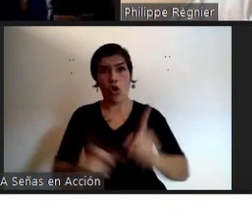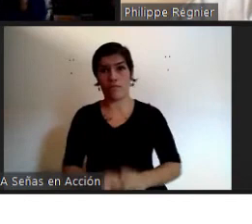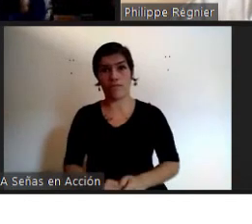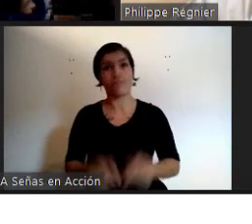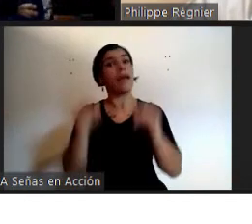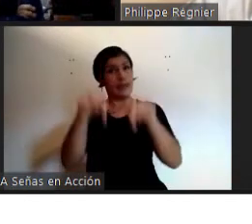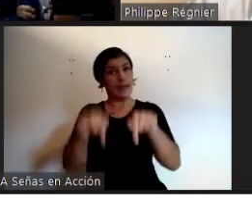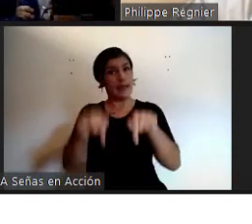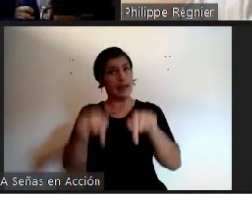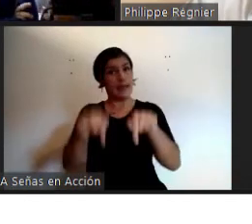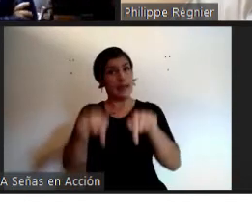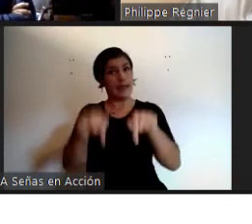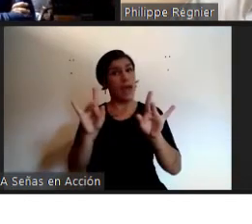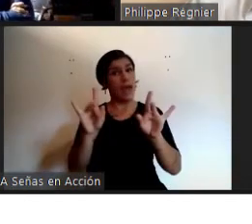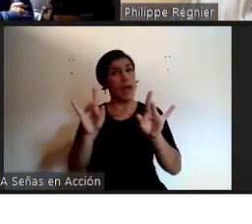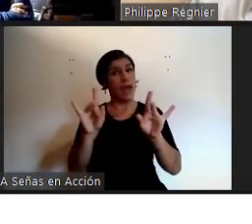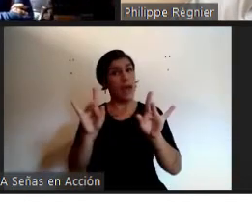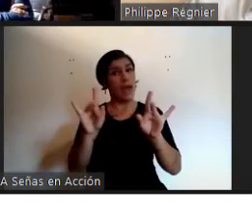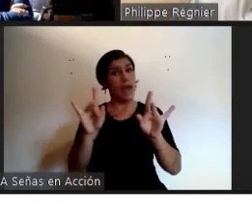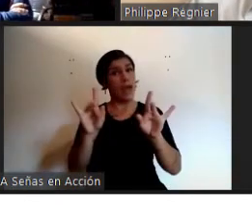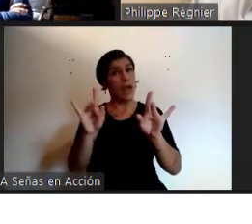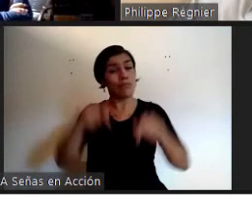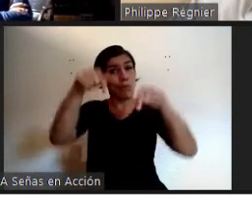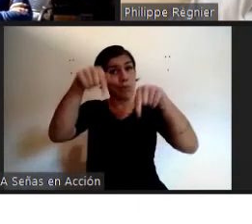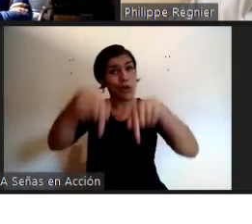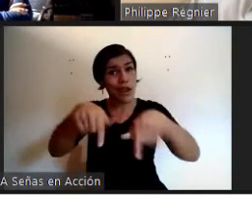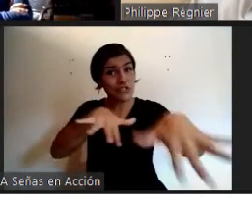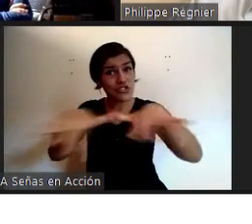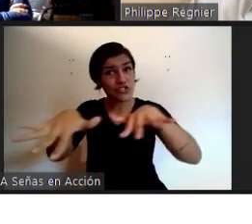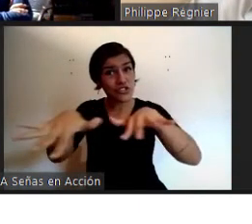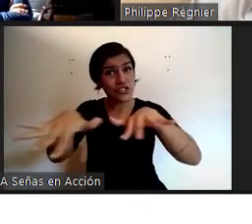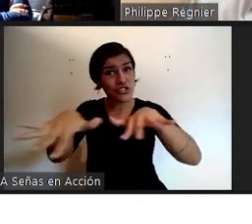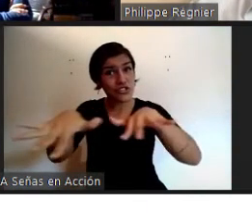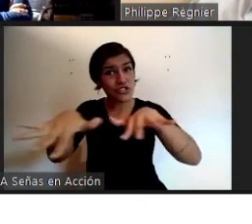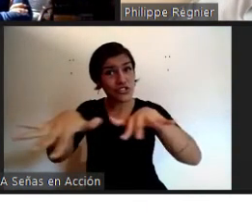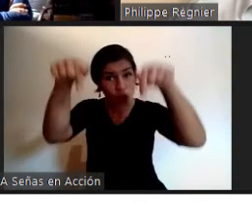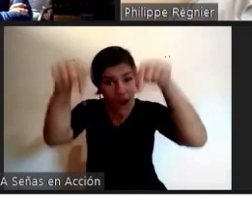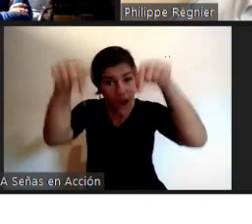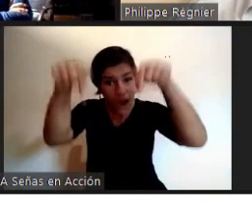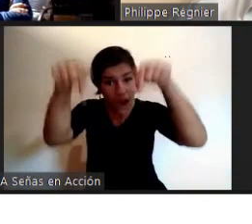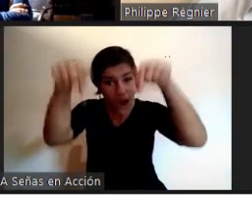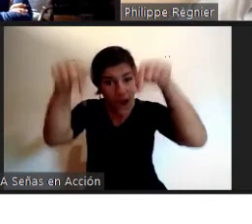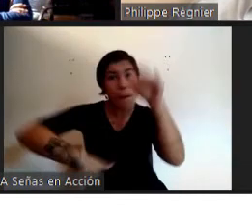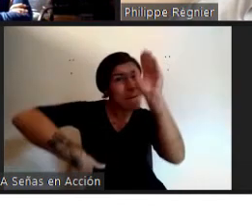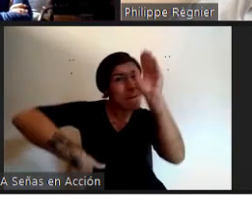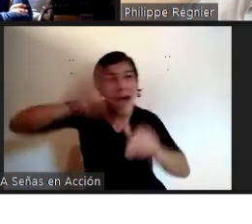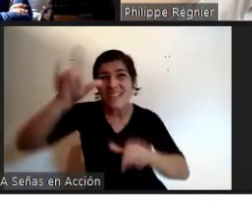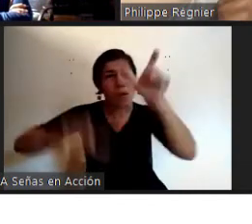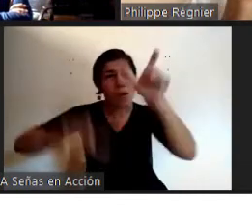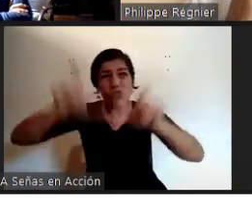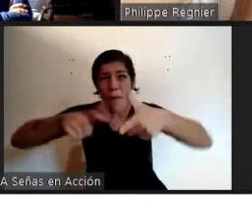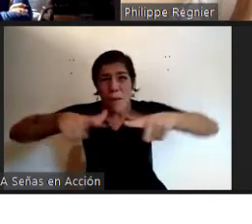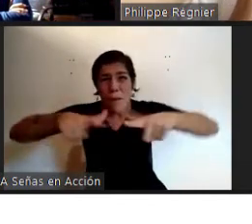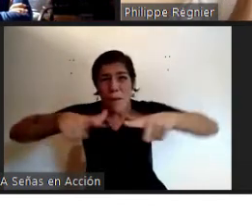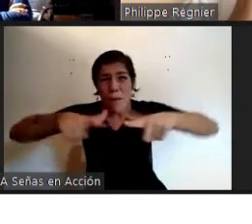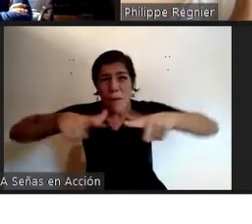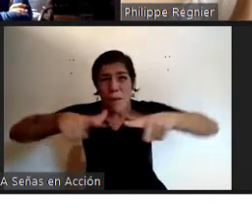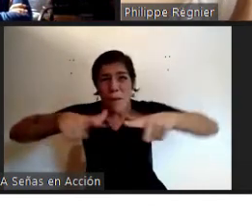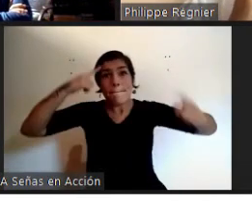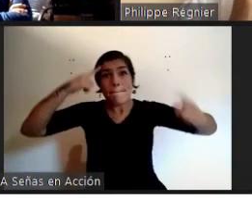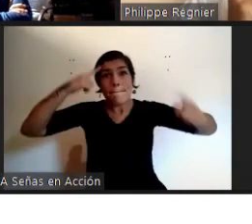limit. A border situation as the one we are living through. It is in this framework that the question on what is the role of